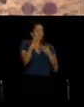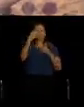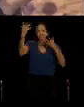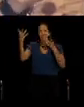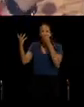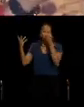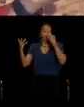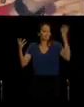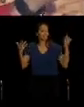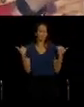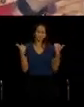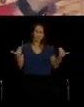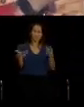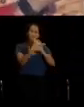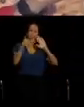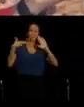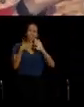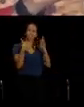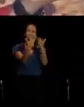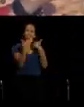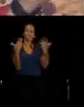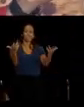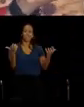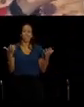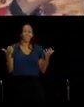don't care if they call me